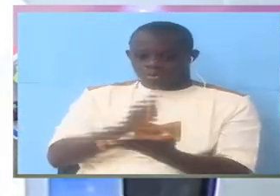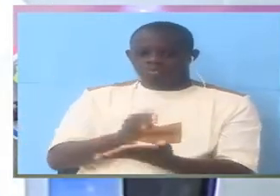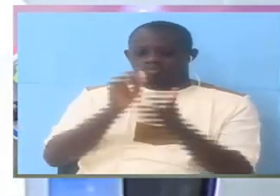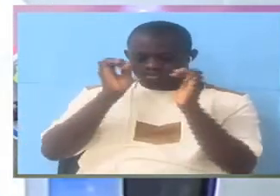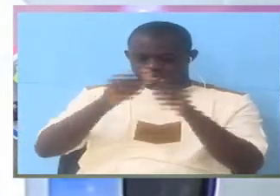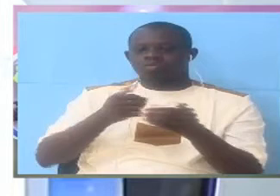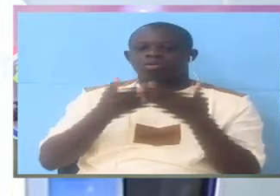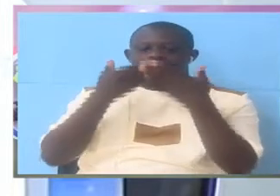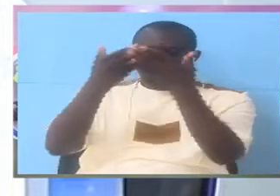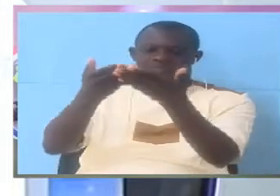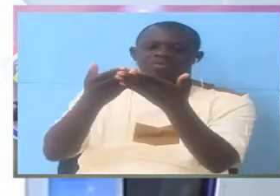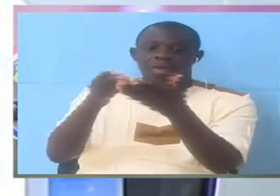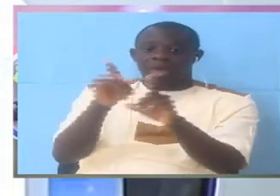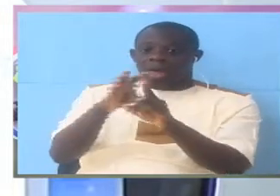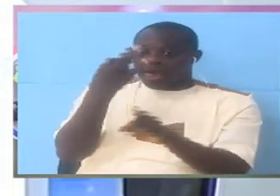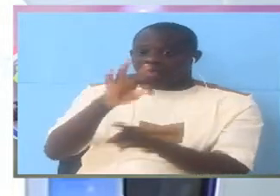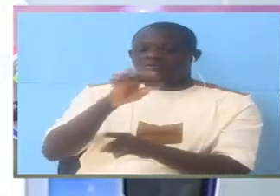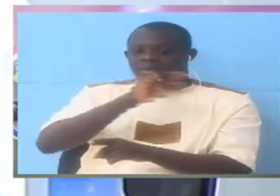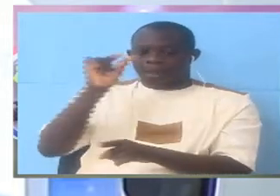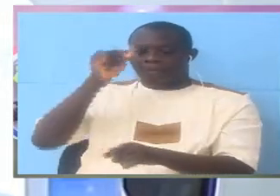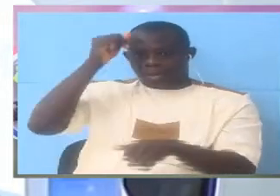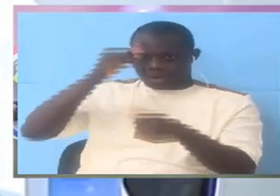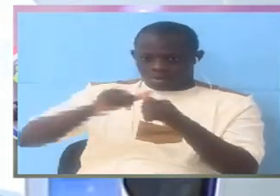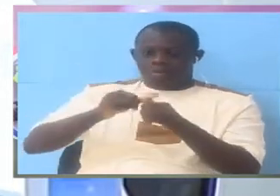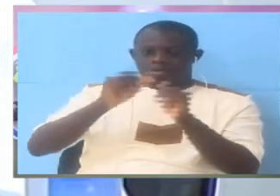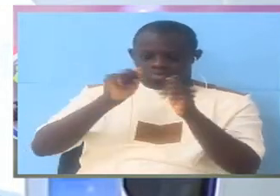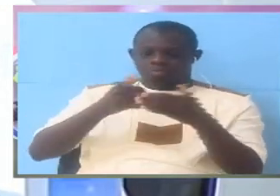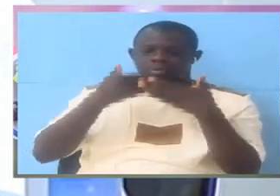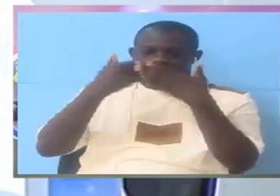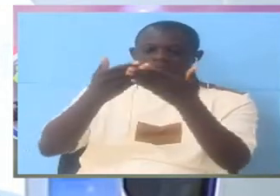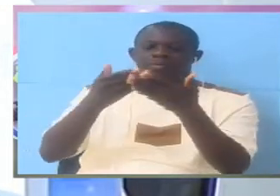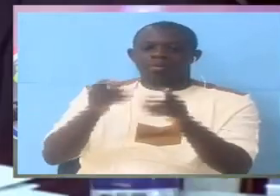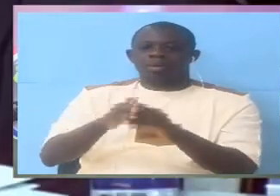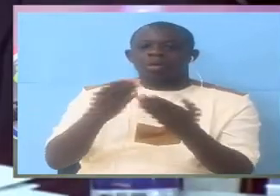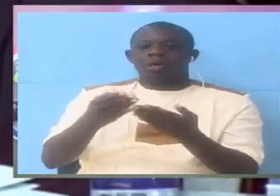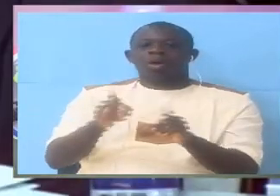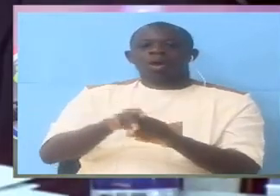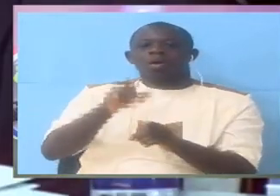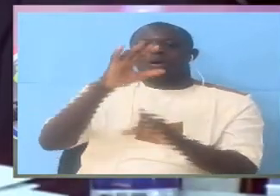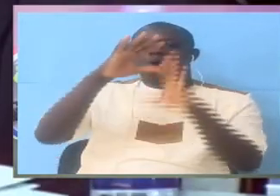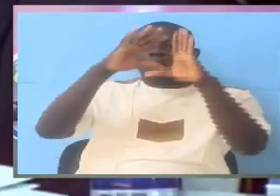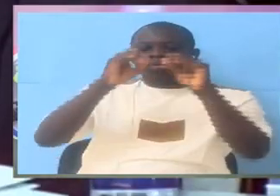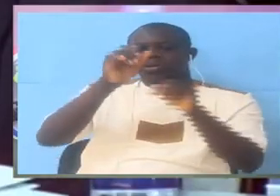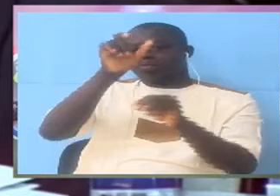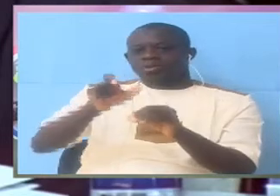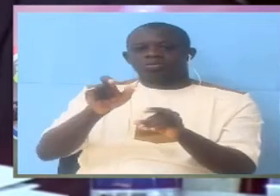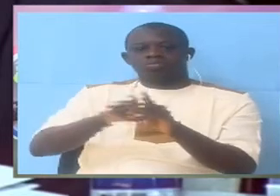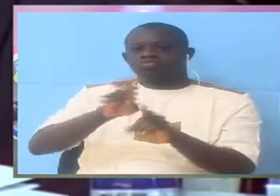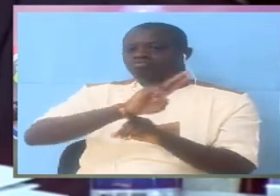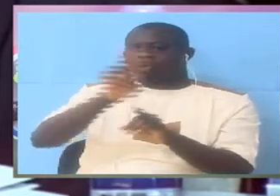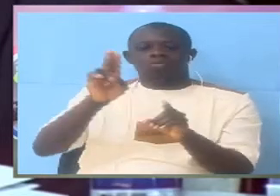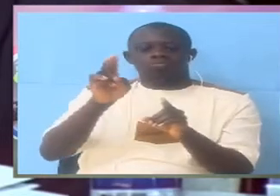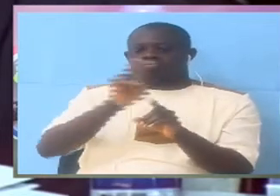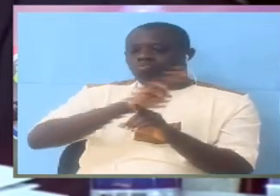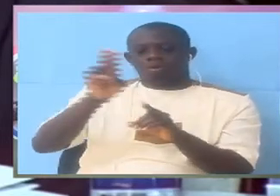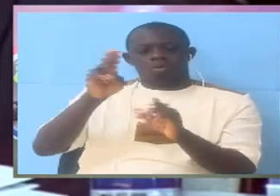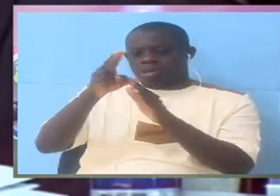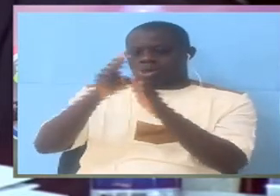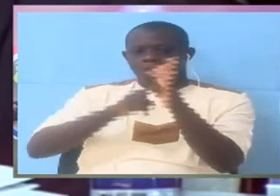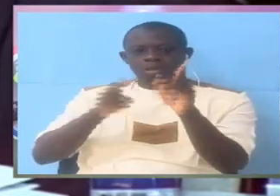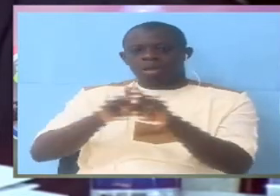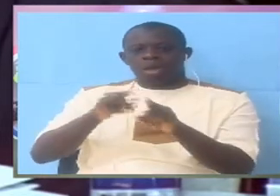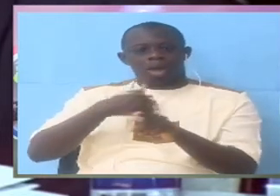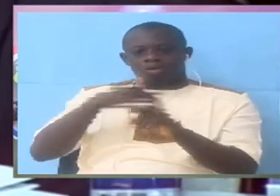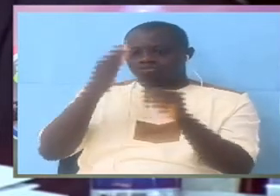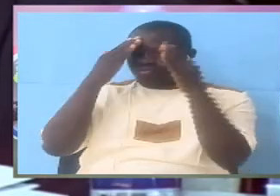should get the name. Fine. Then the liaison officers, you don't need to, I don't know how many you had in that